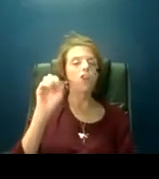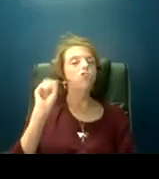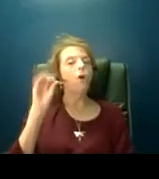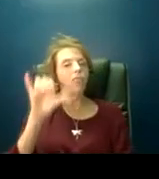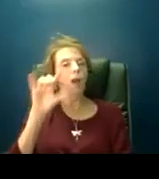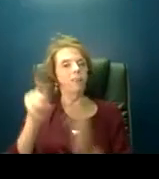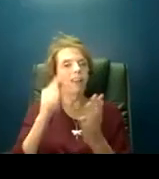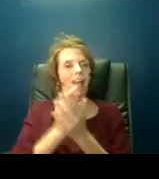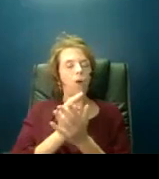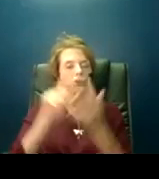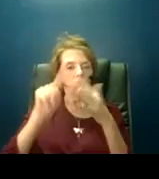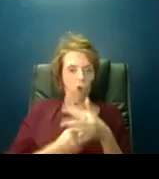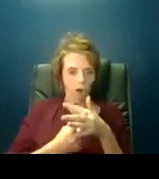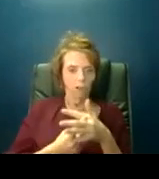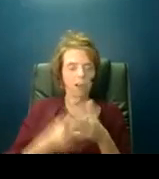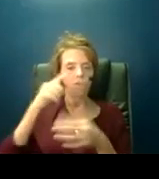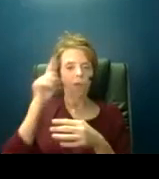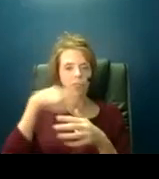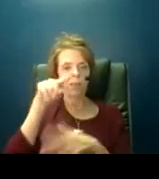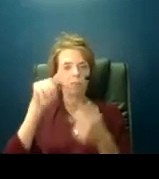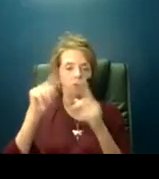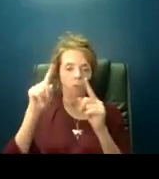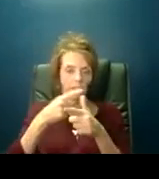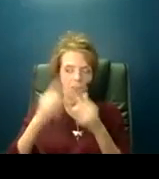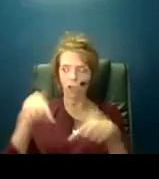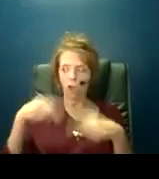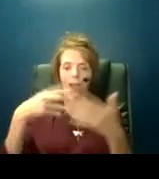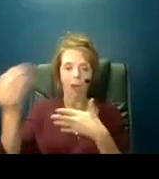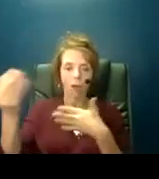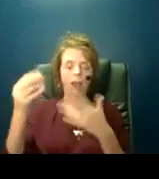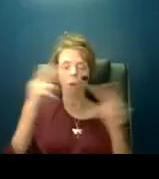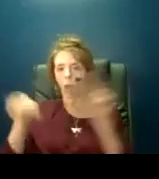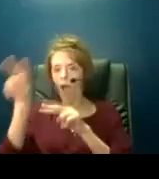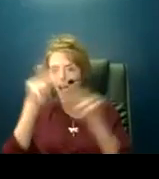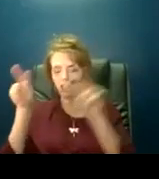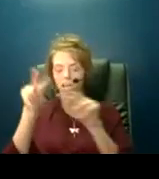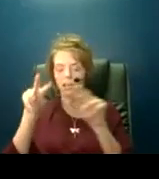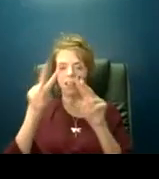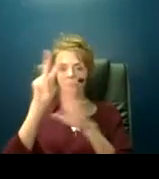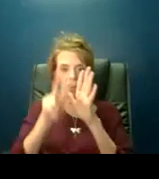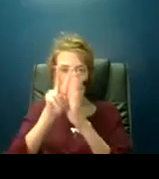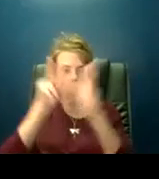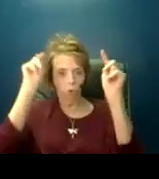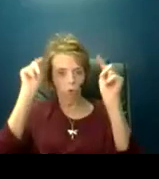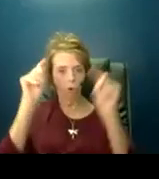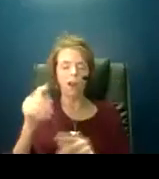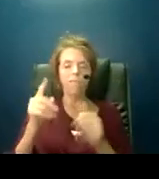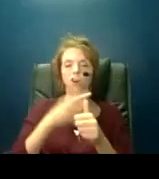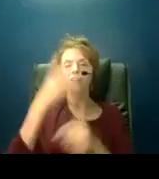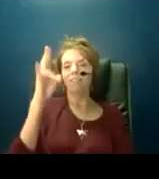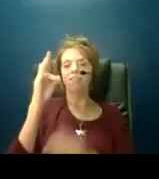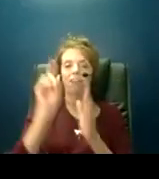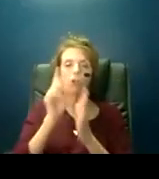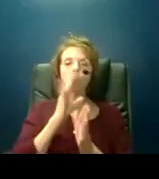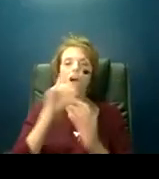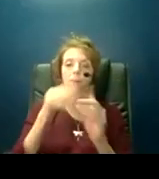hour kickoff for them to then go out and watch the tutorial, which the first 17 minutes she talks about